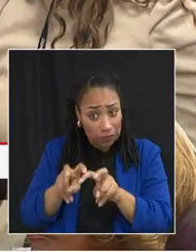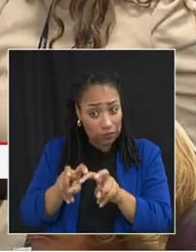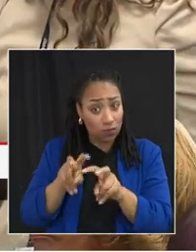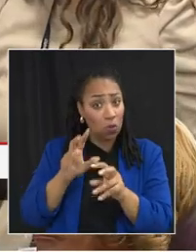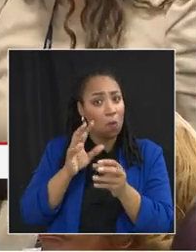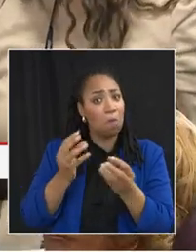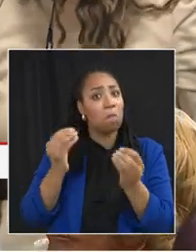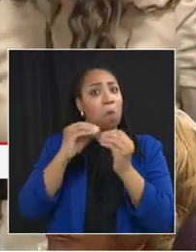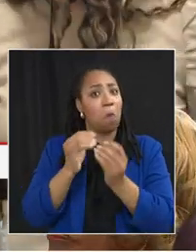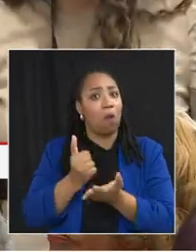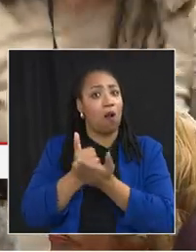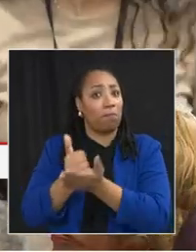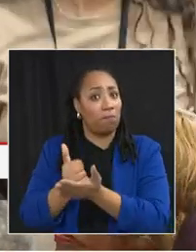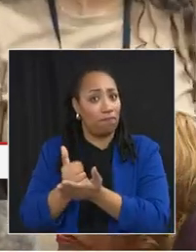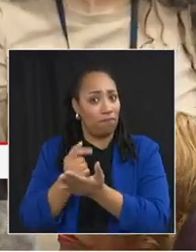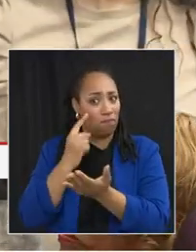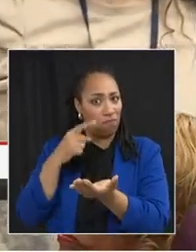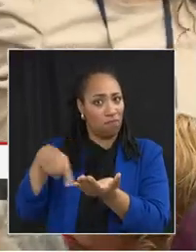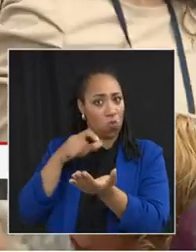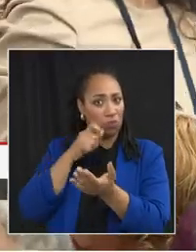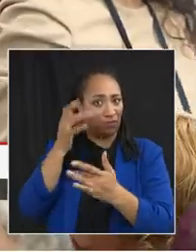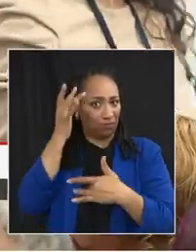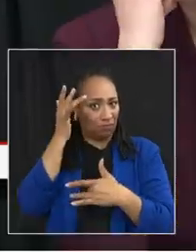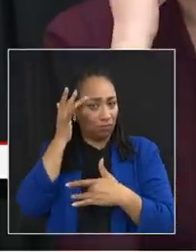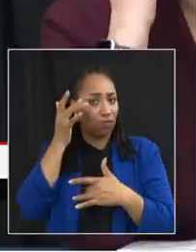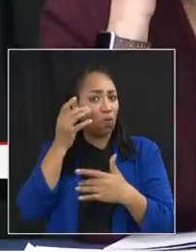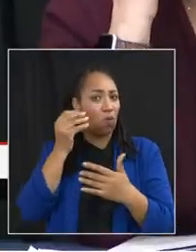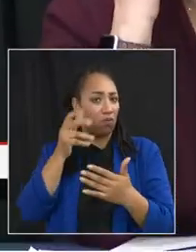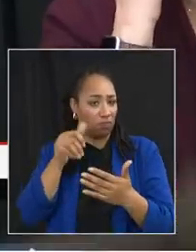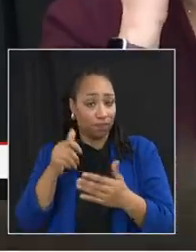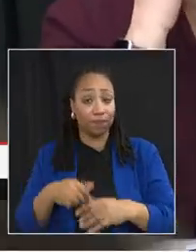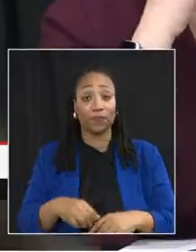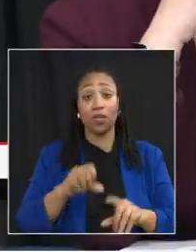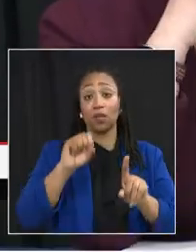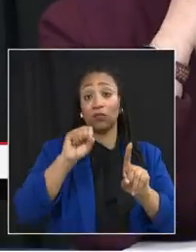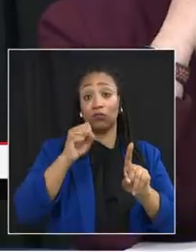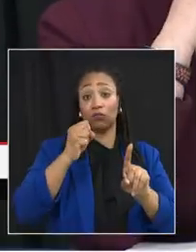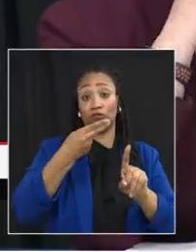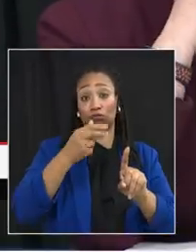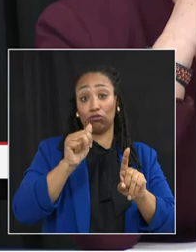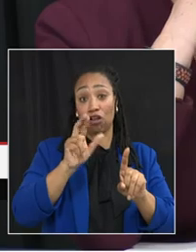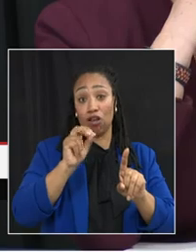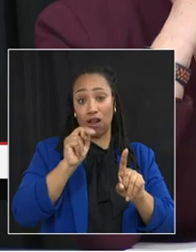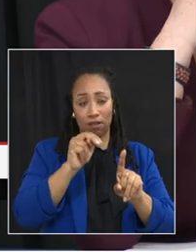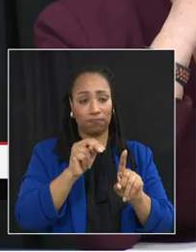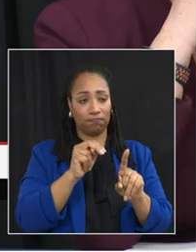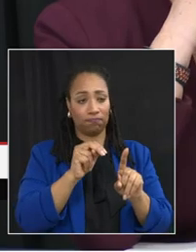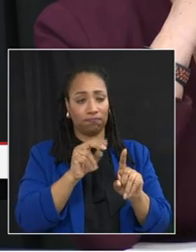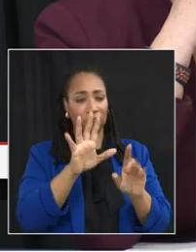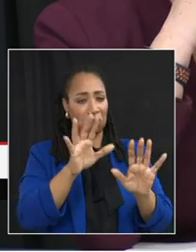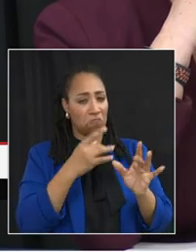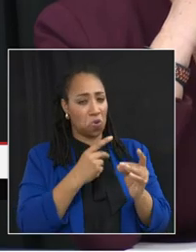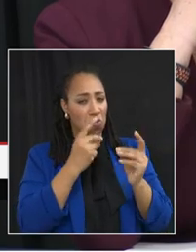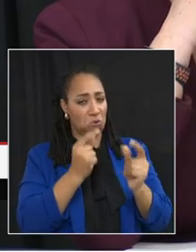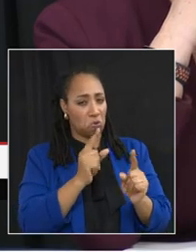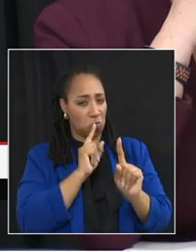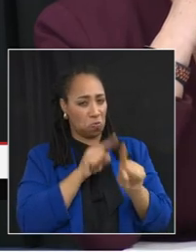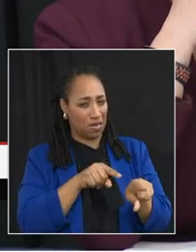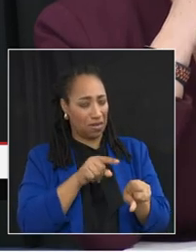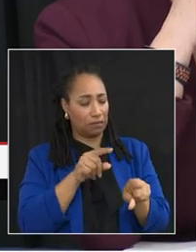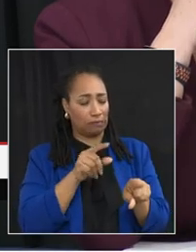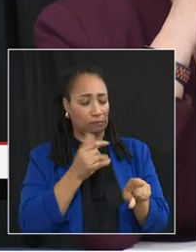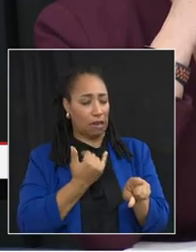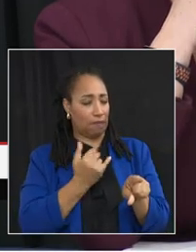The quick, short answer for you is one, call me. Because one, with the changes for Safe at Home,